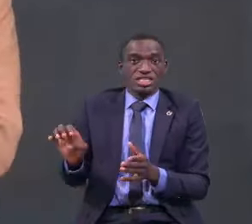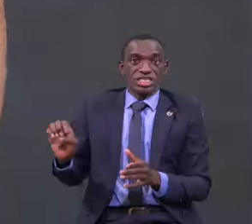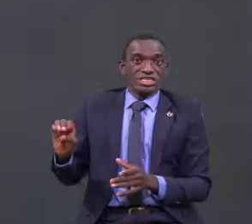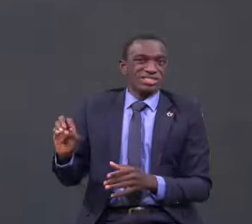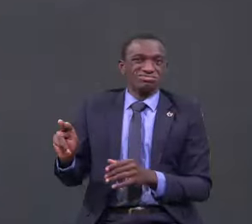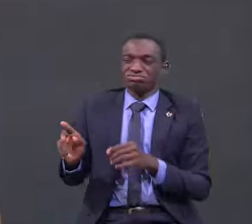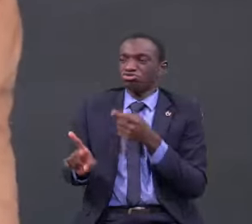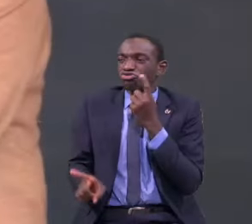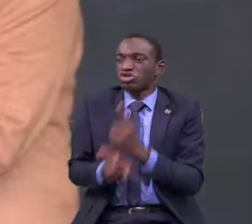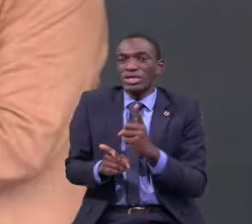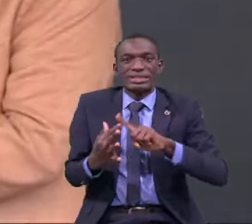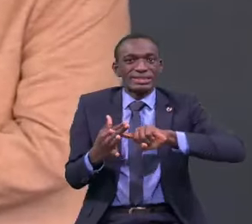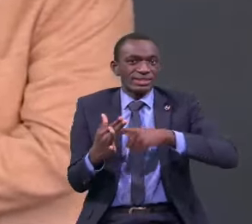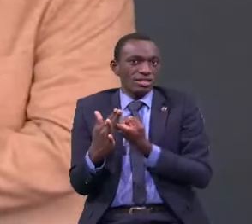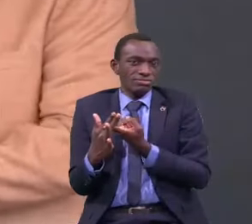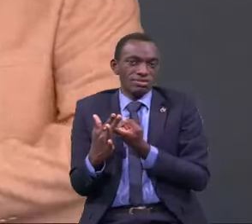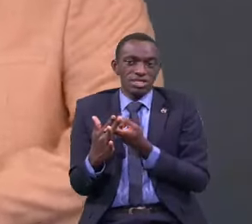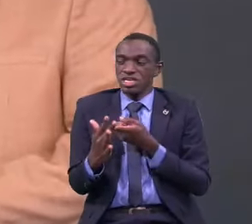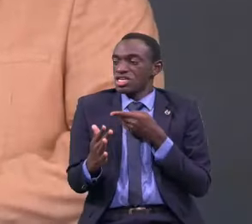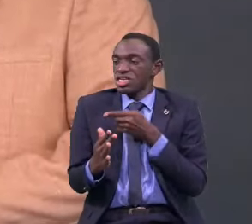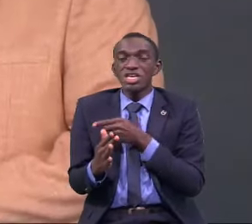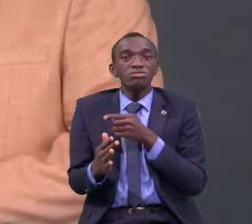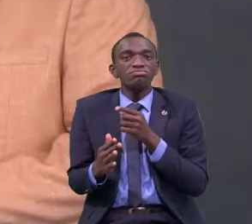And he was still to subdue.